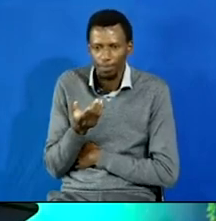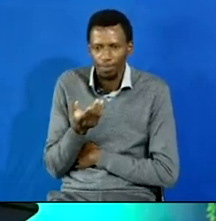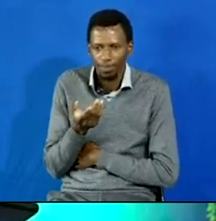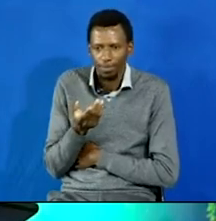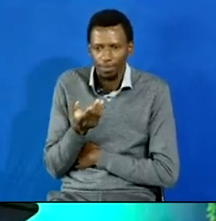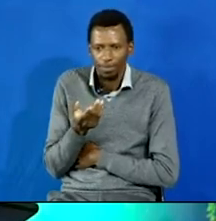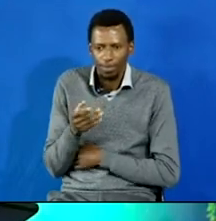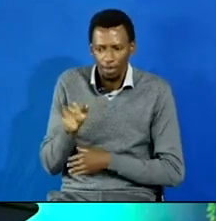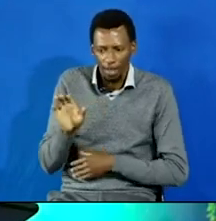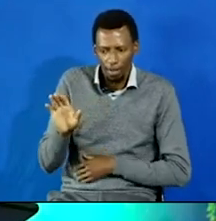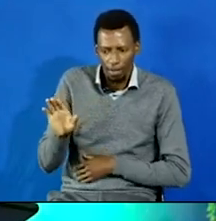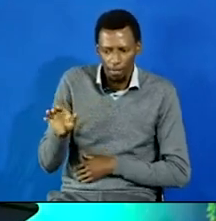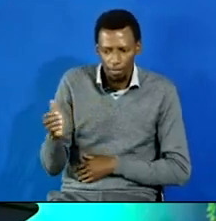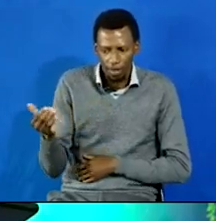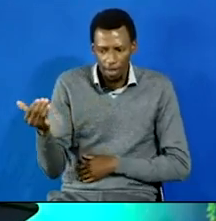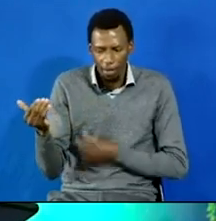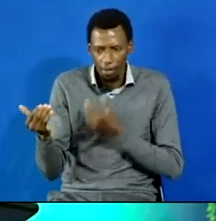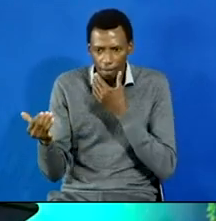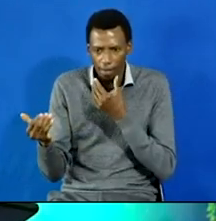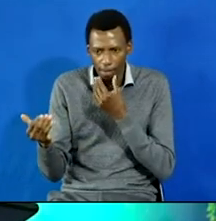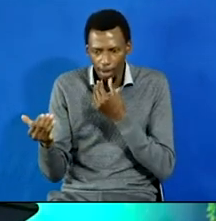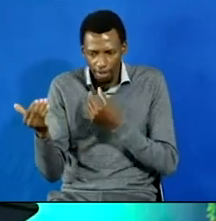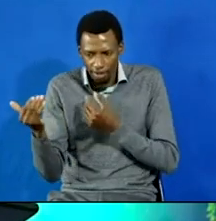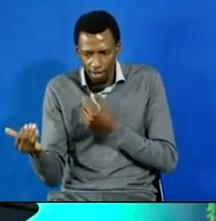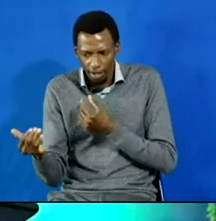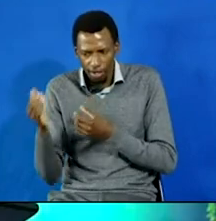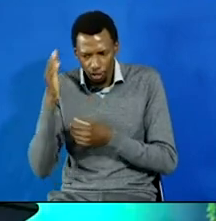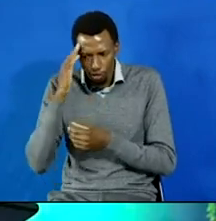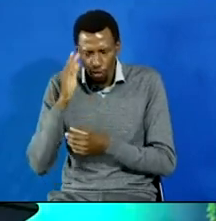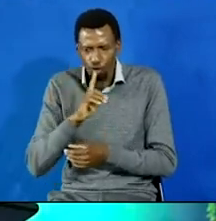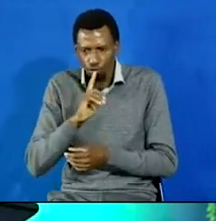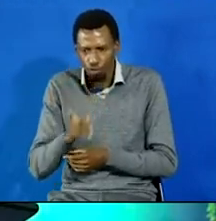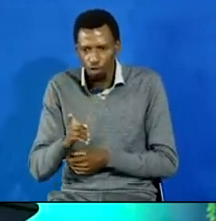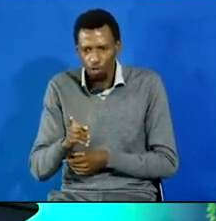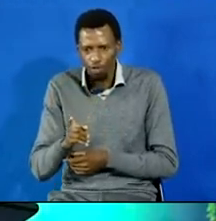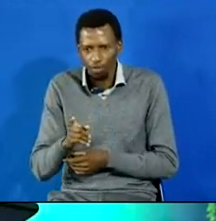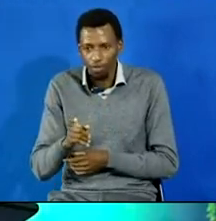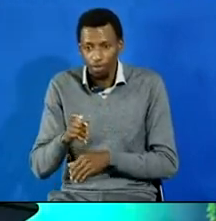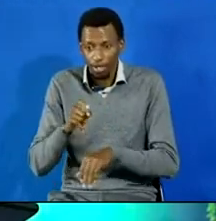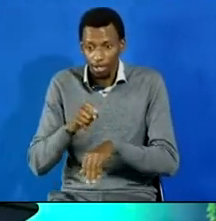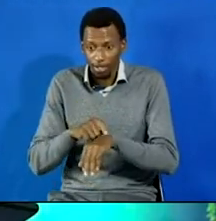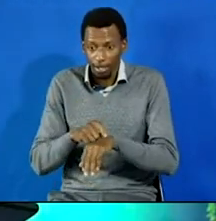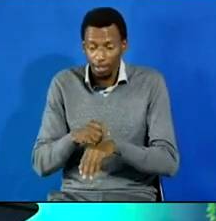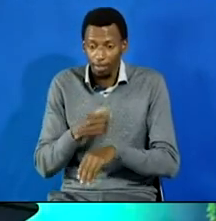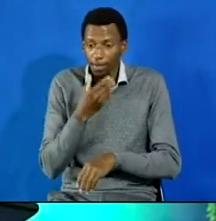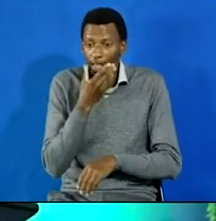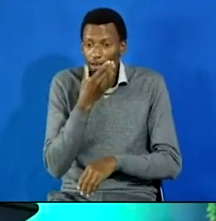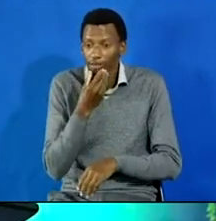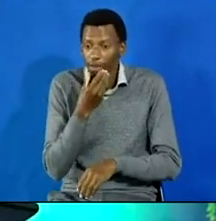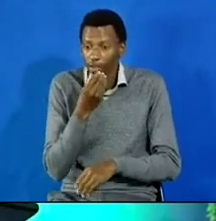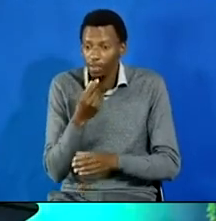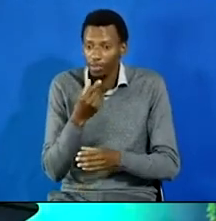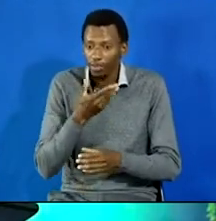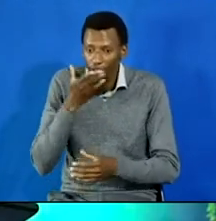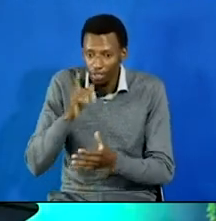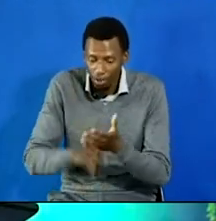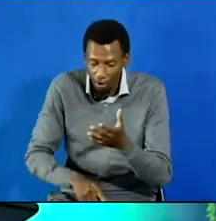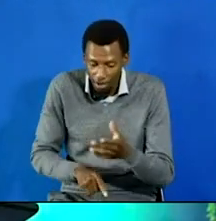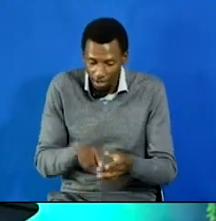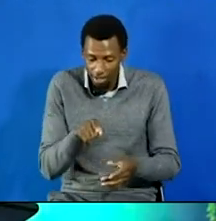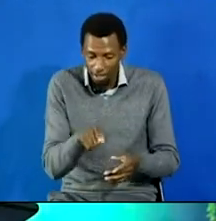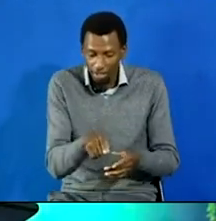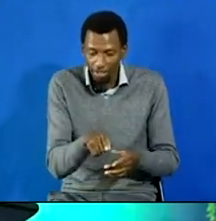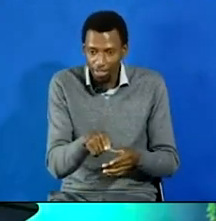Back in the young man's mind, he knew for sure that when the father says that this